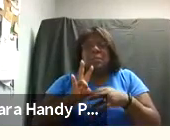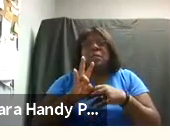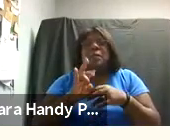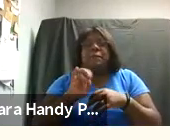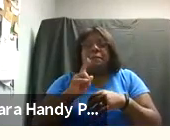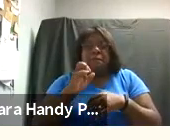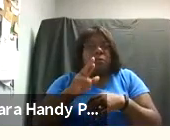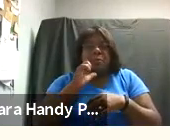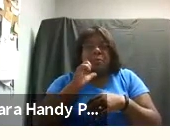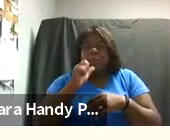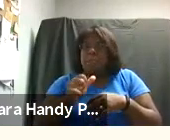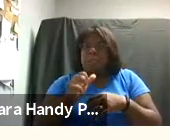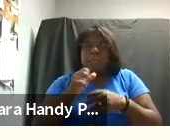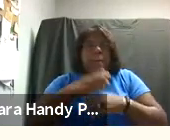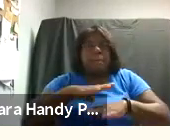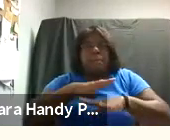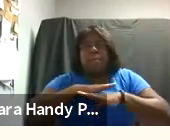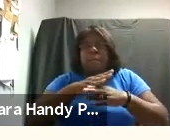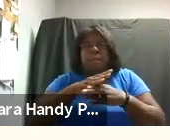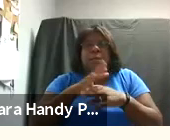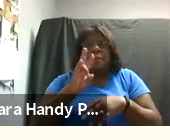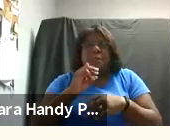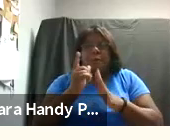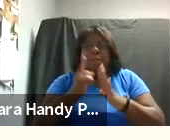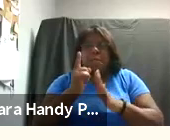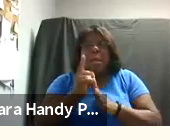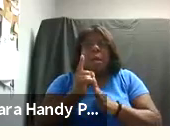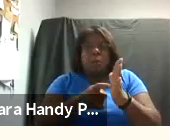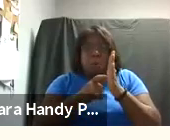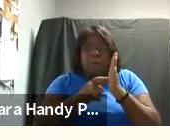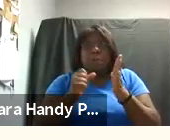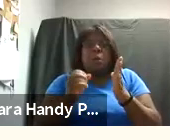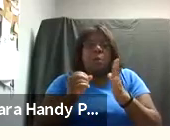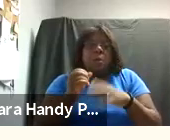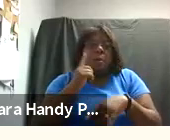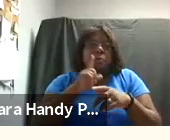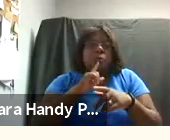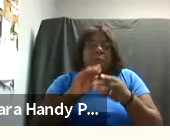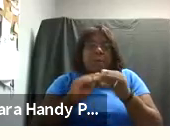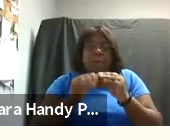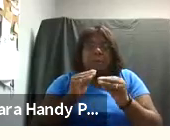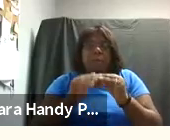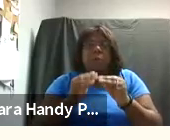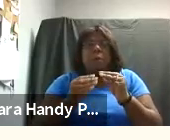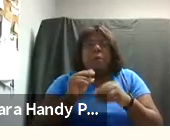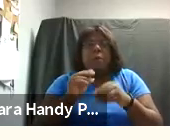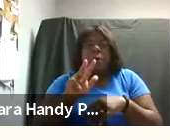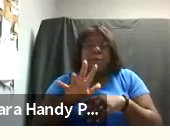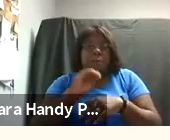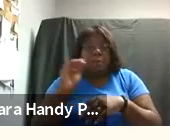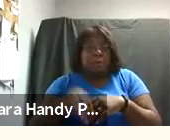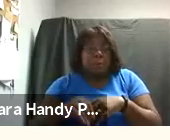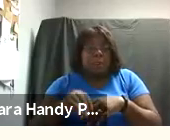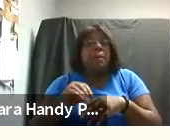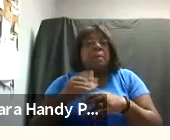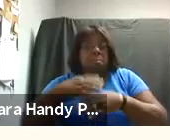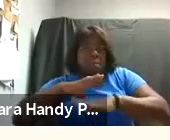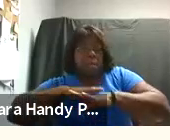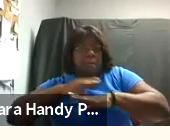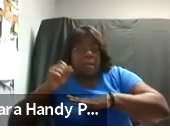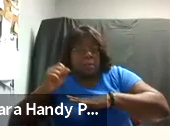did not meet the 70-hour requirement. So I imagine that number, so that's 35% didn't meet it.